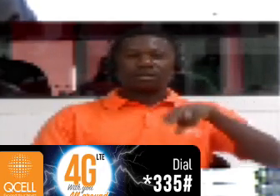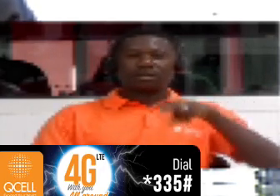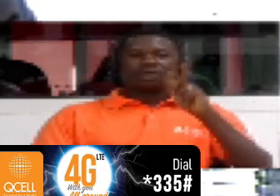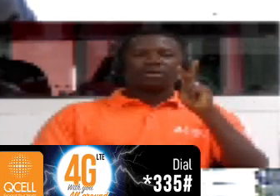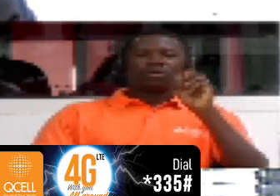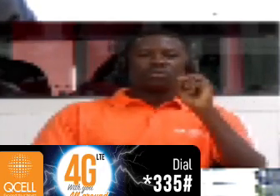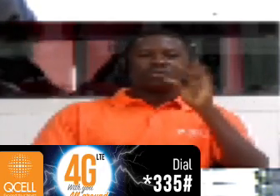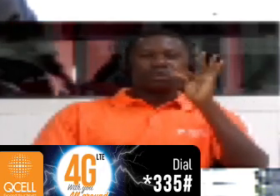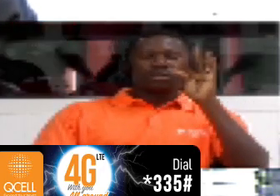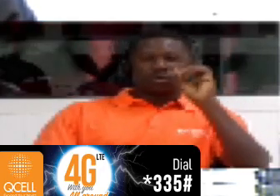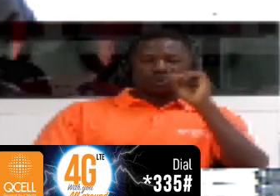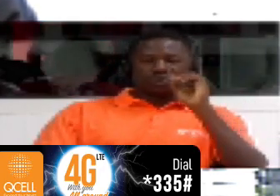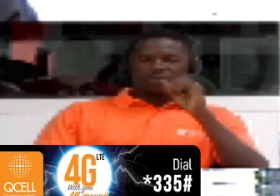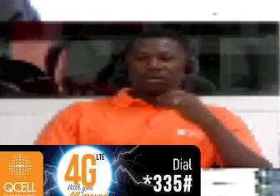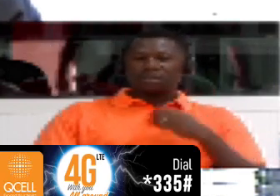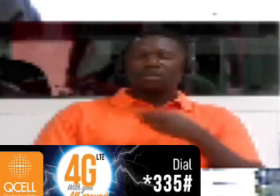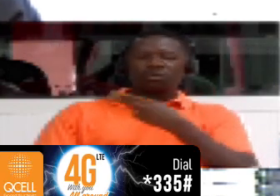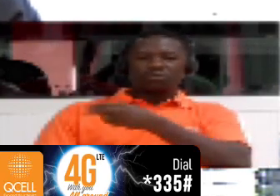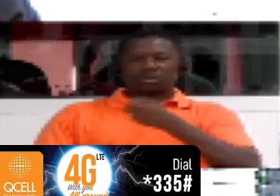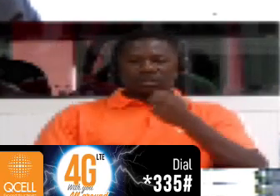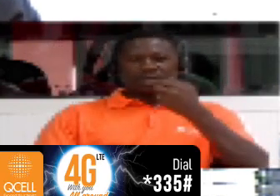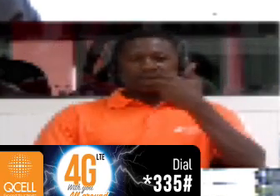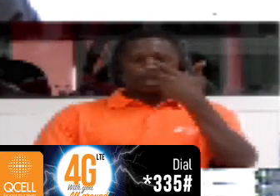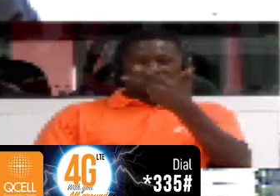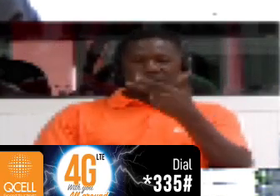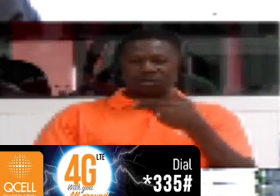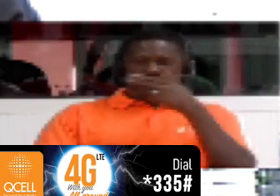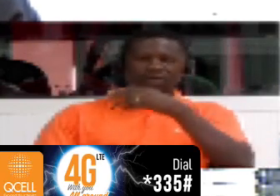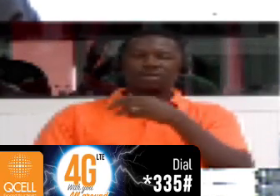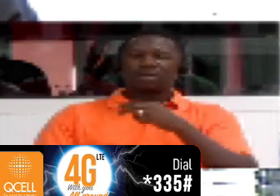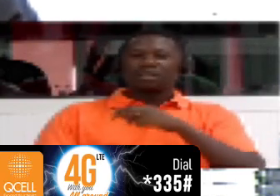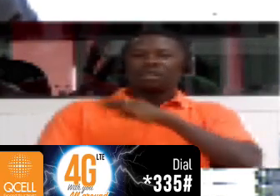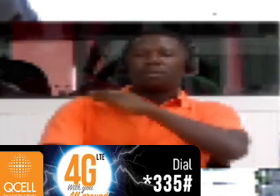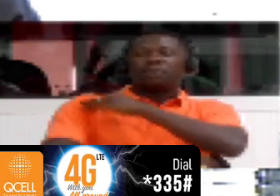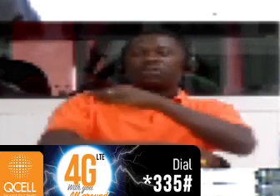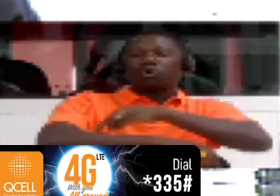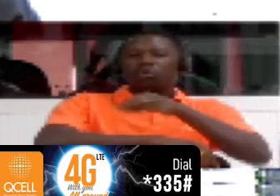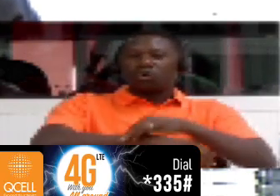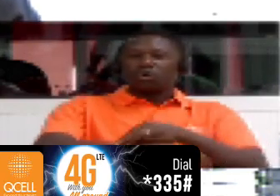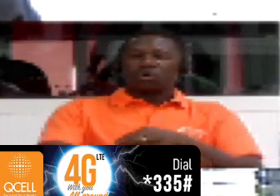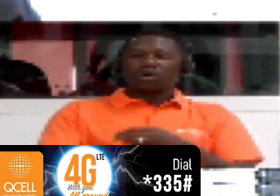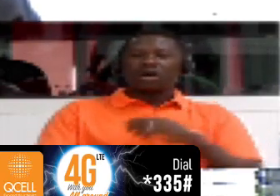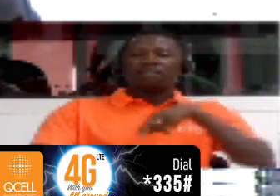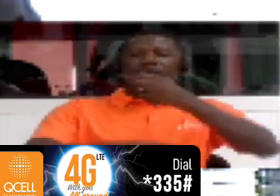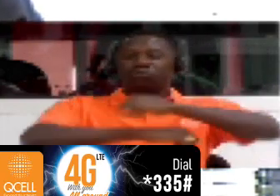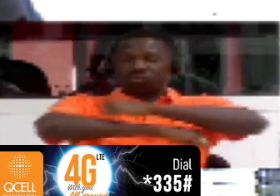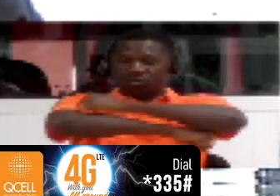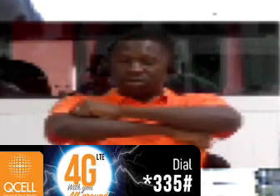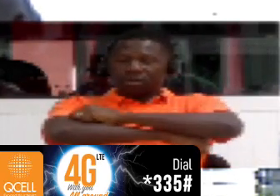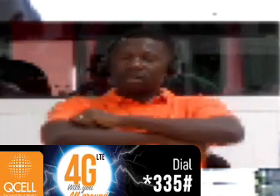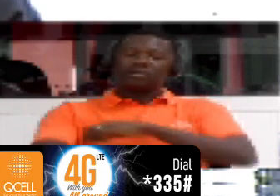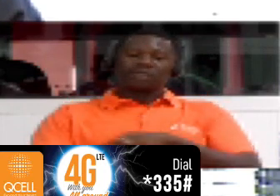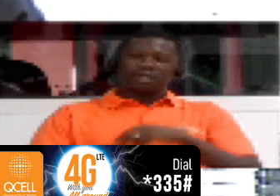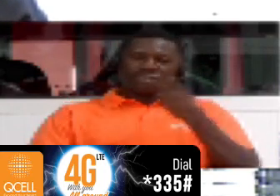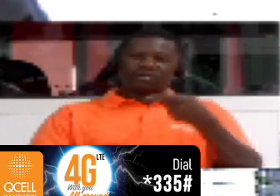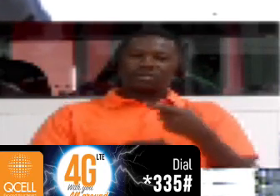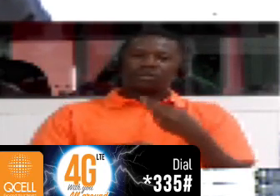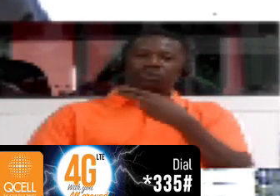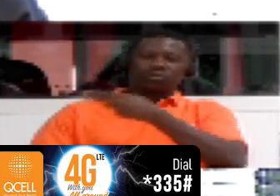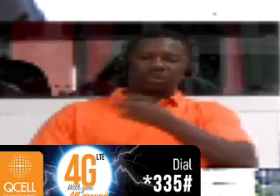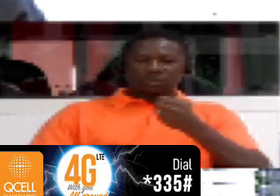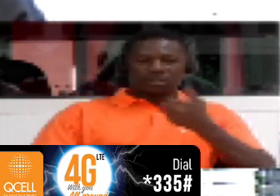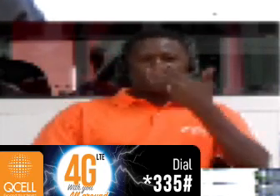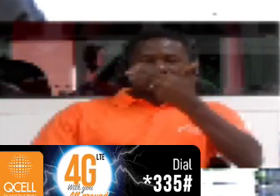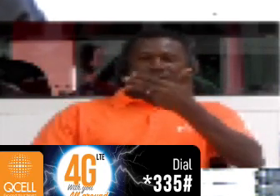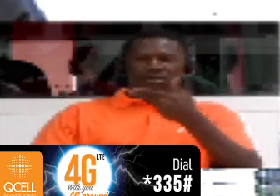In 2008, I was in Mansakonko. 2009, Yemurundi Nang Kanifing. In 2009, I was returned back to Kanifing.